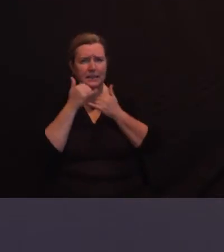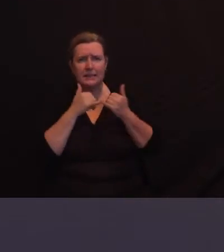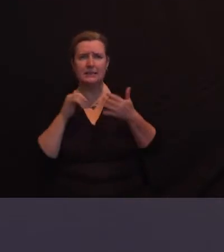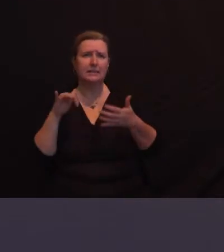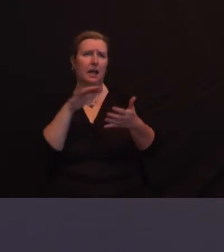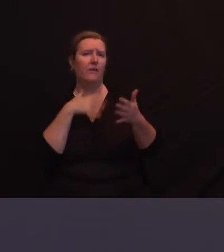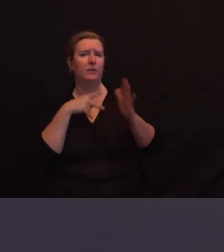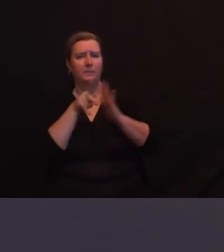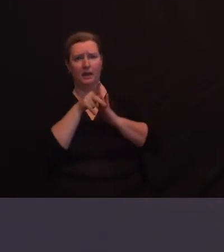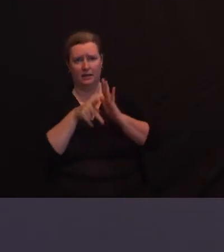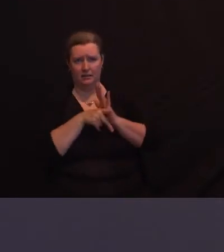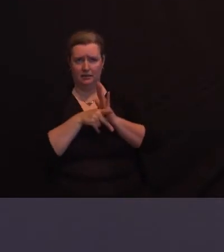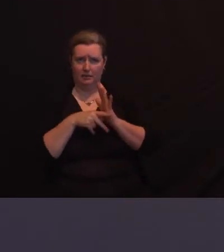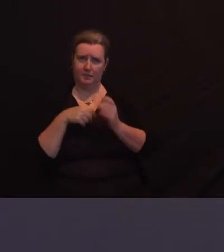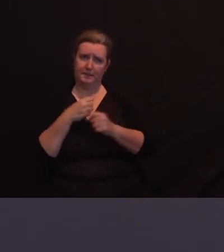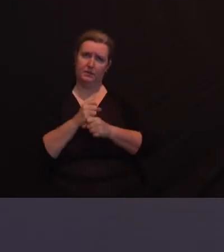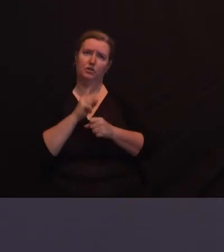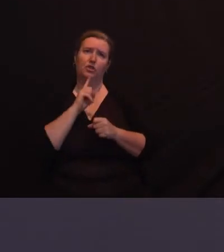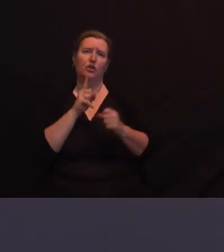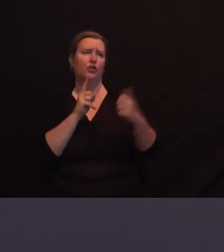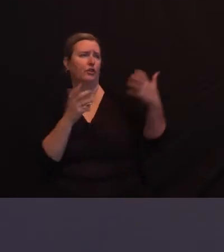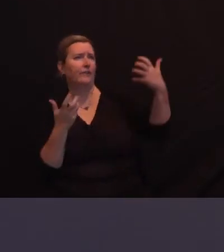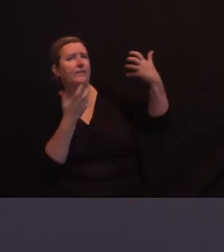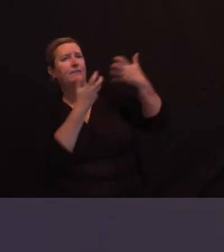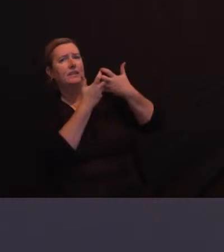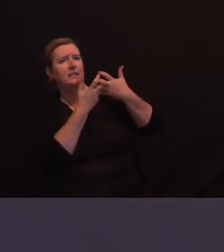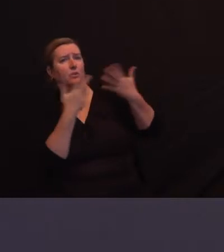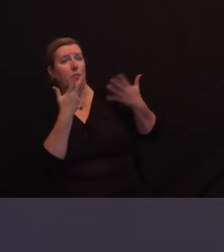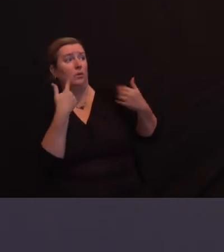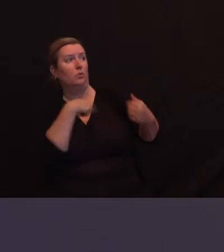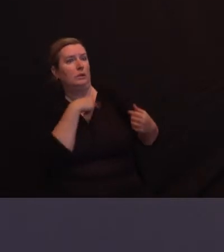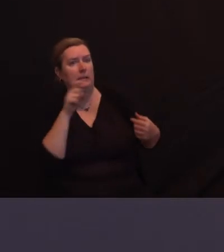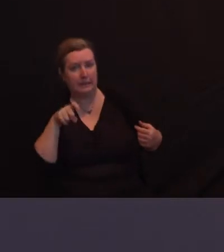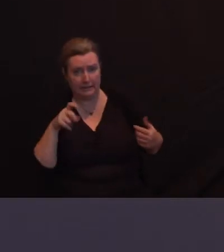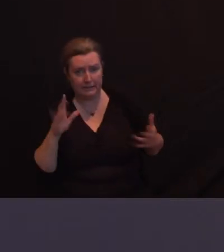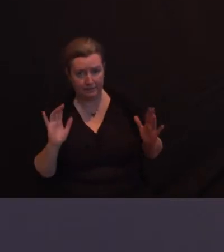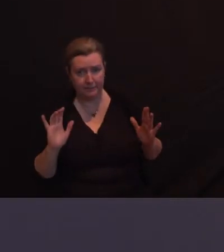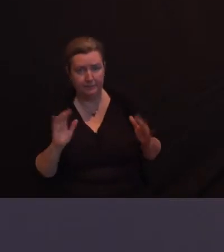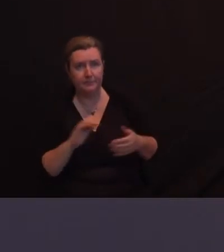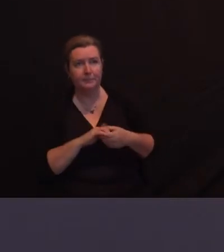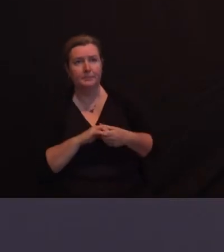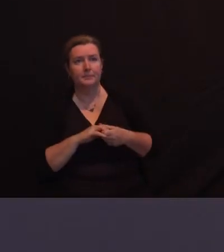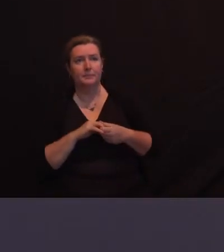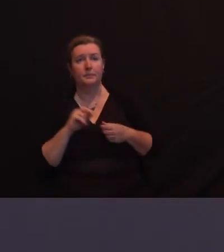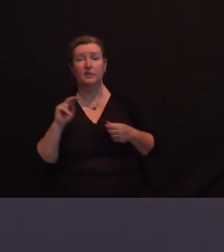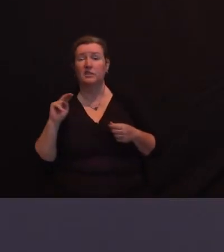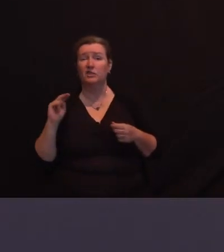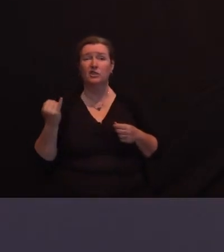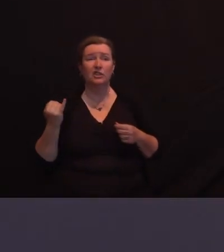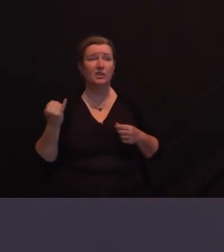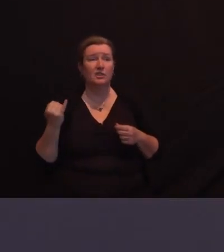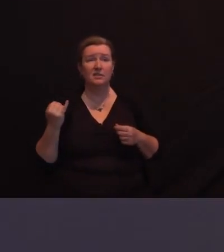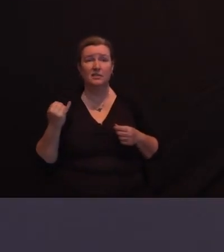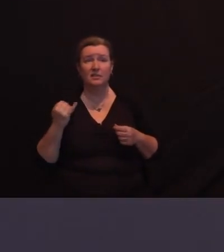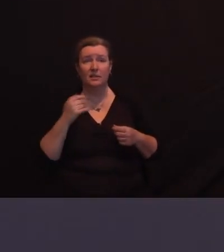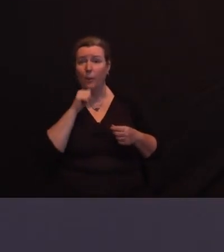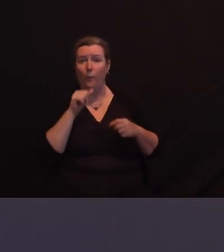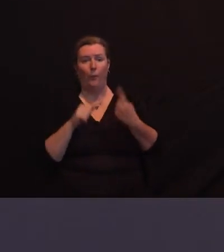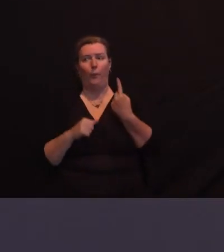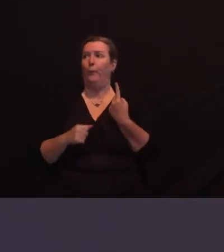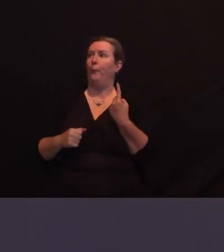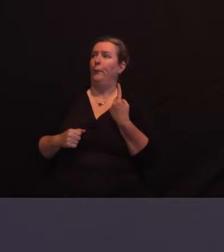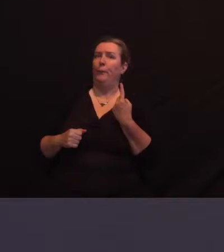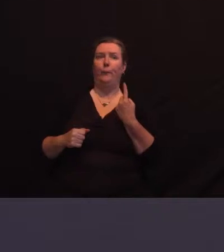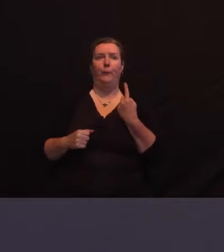place for a particular environment. And we're no different than, I was asked, I guess Daniel Munoz indirectly asked the